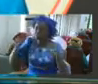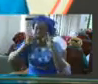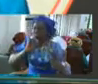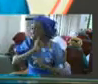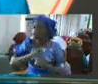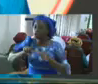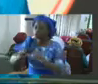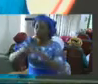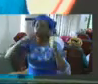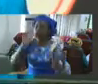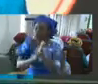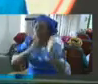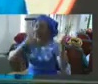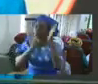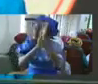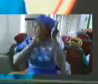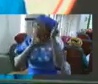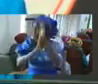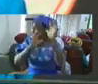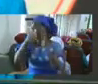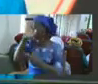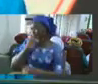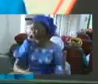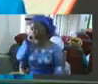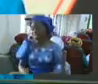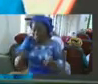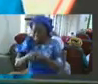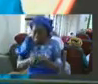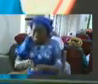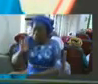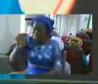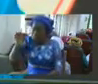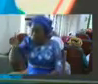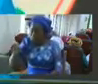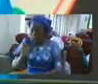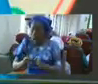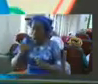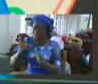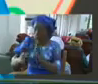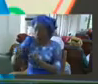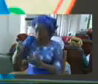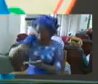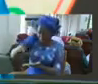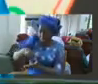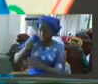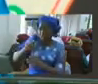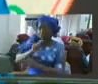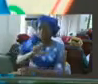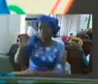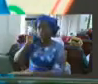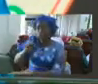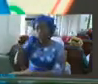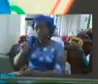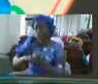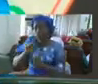In the same Exodus 15, if you read it from verse 22 to 26, Exodus 15, 22 to